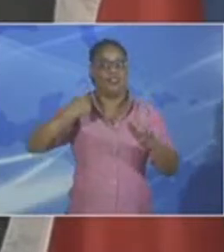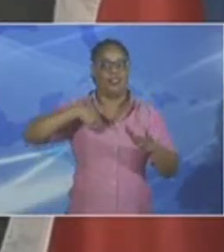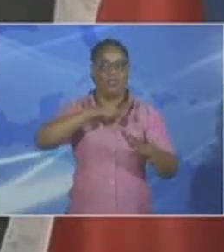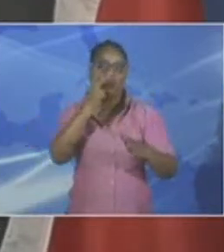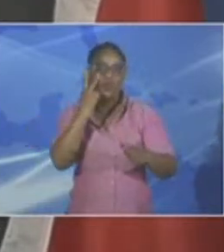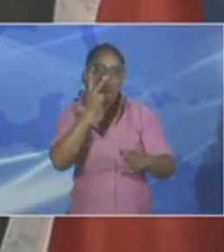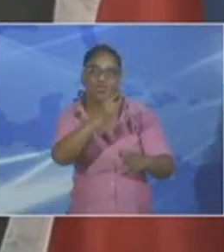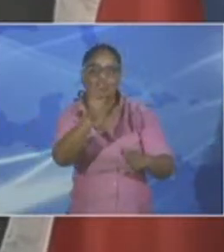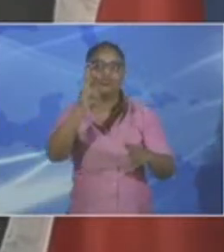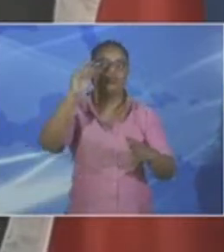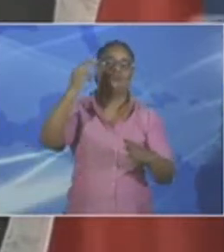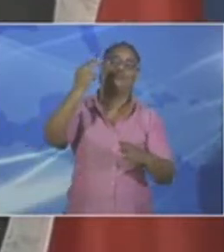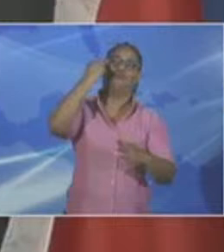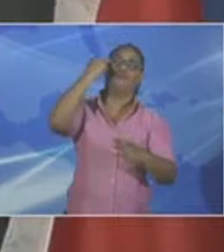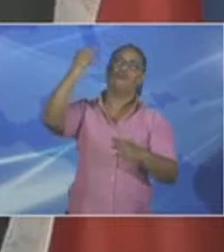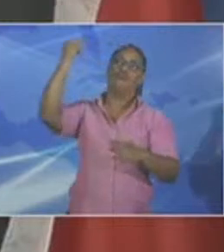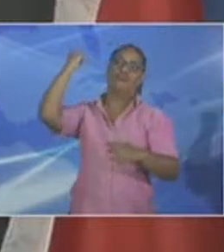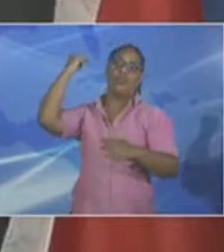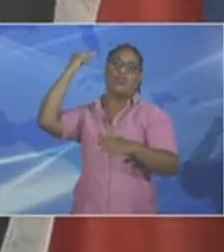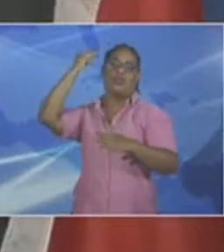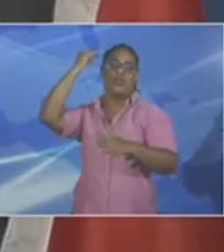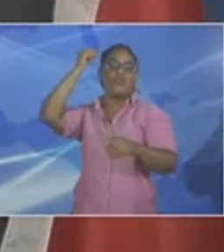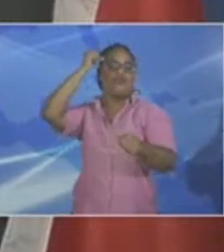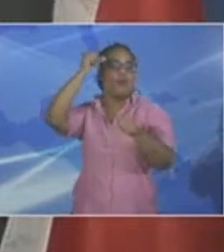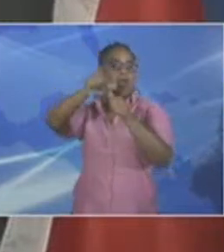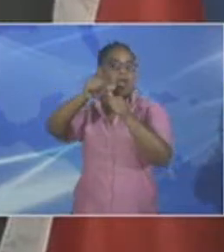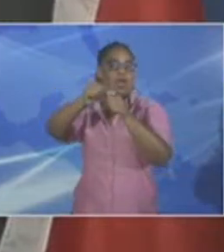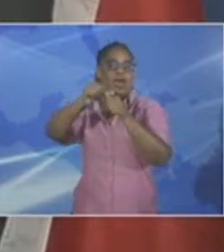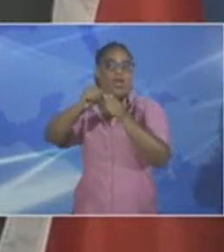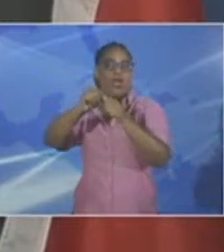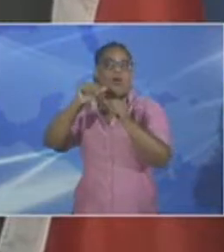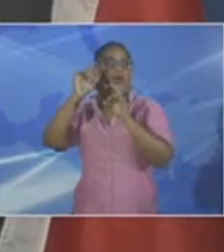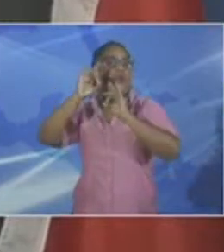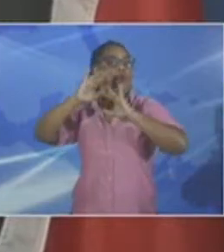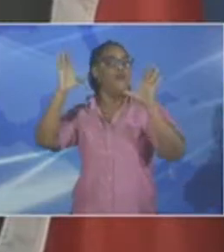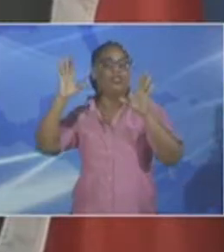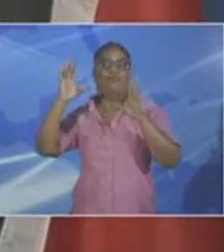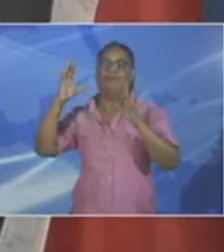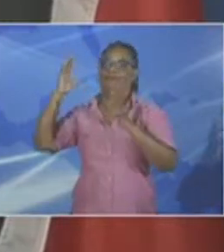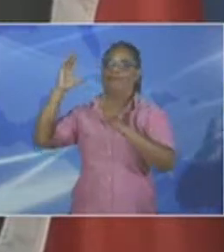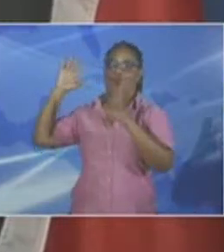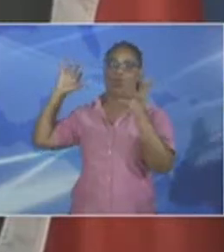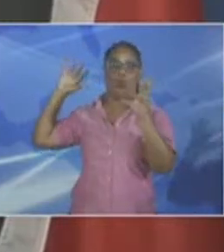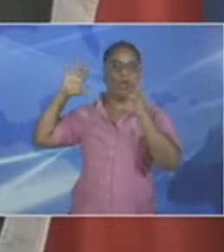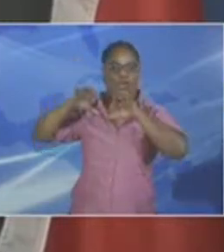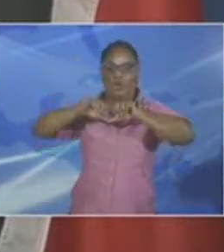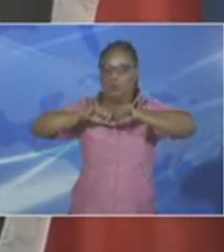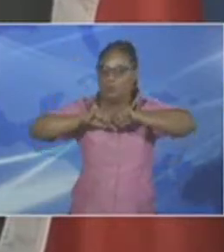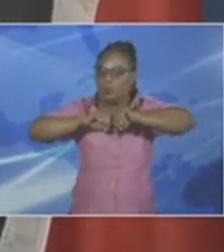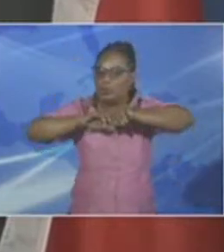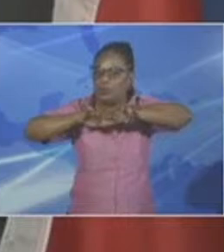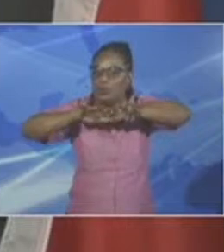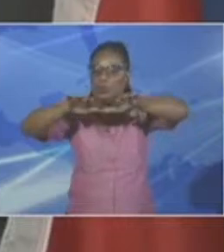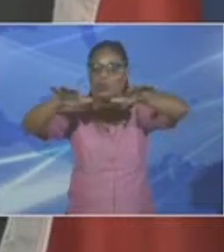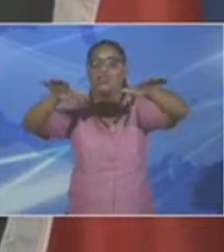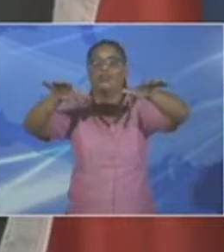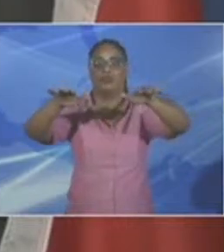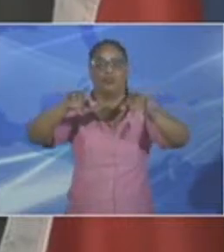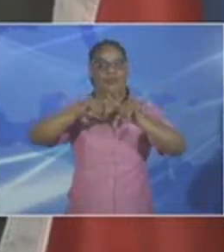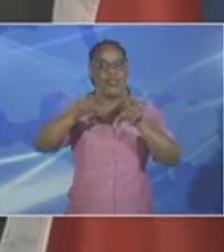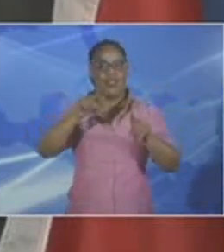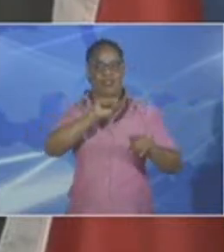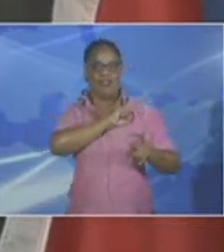in the world, the worst health caregivers in the world, the collapsed health system in the world, it came to our rescue. And